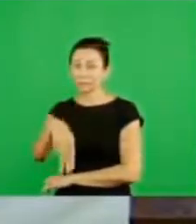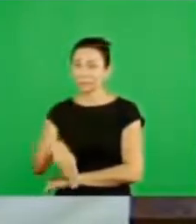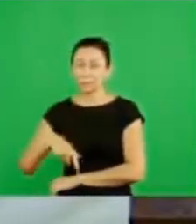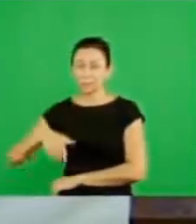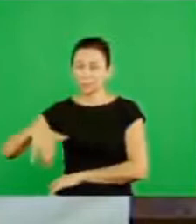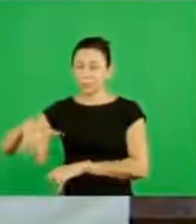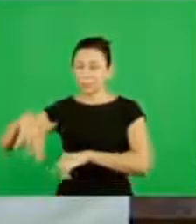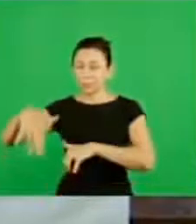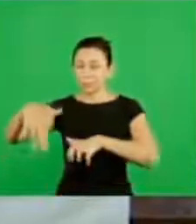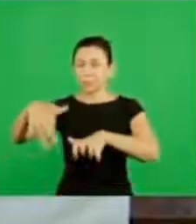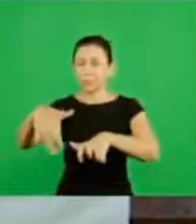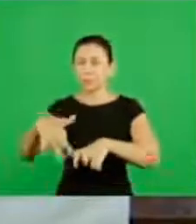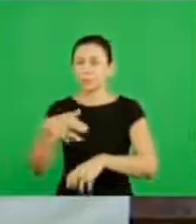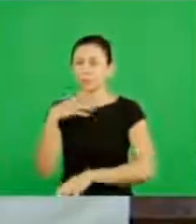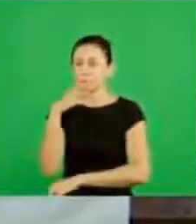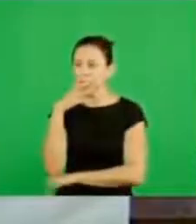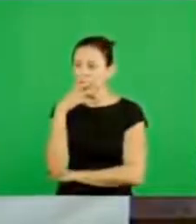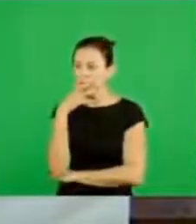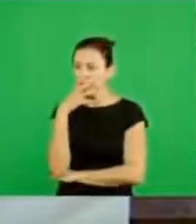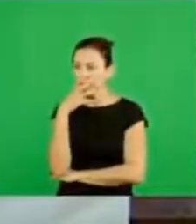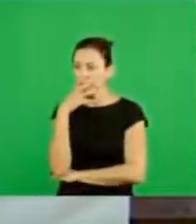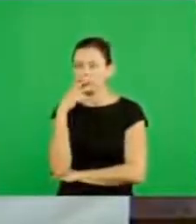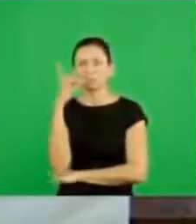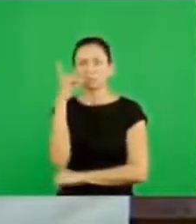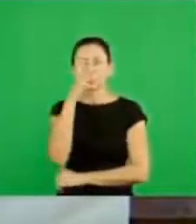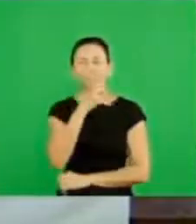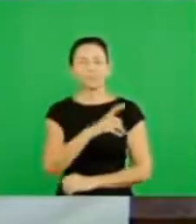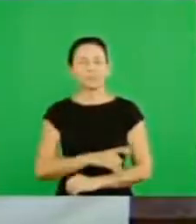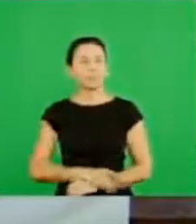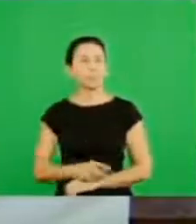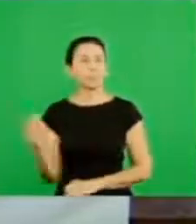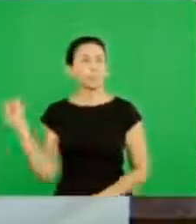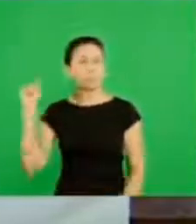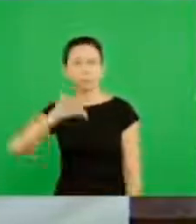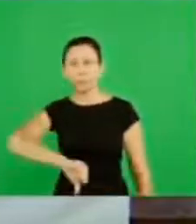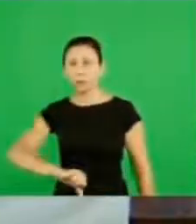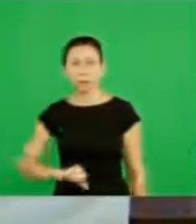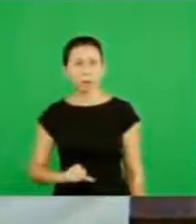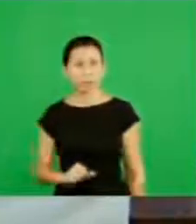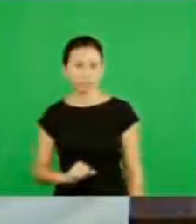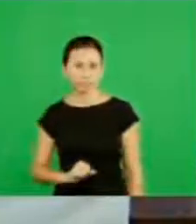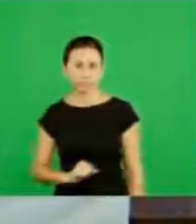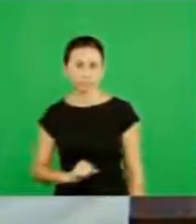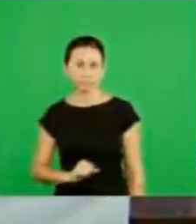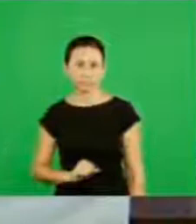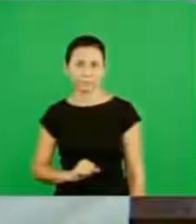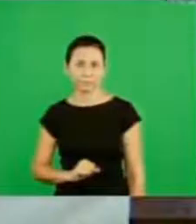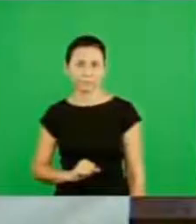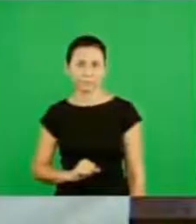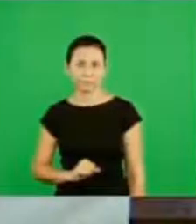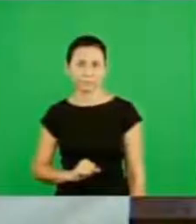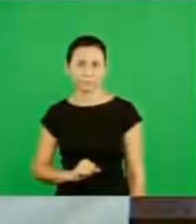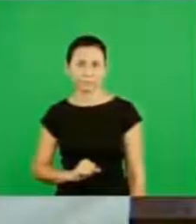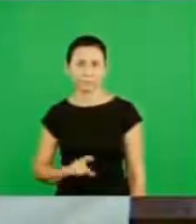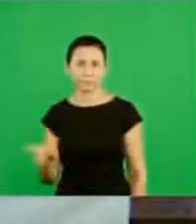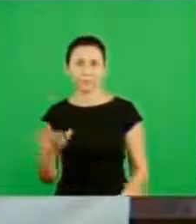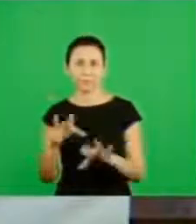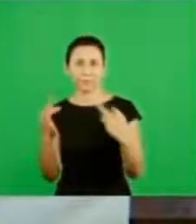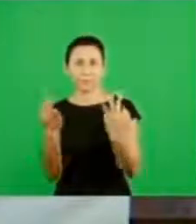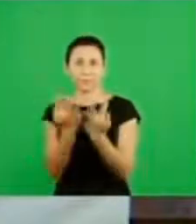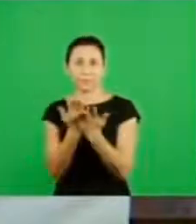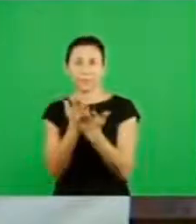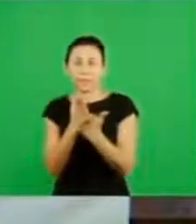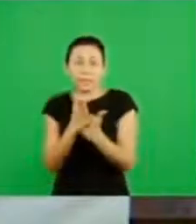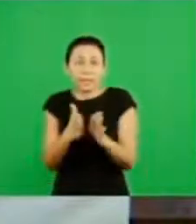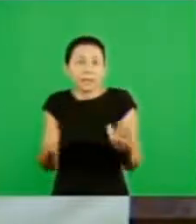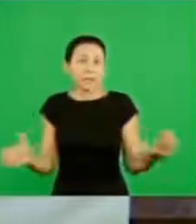Now start to walk thousands of kilometers asking for help. And what's worse